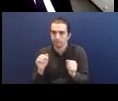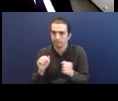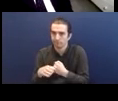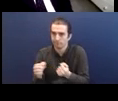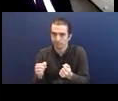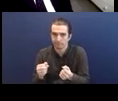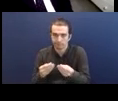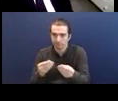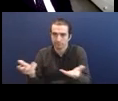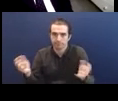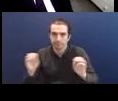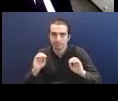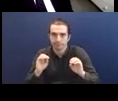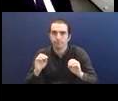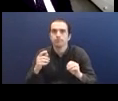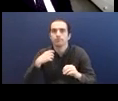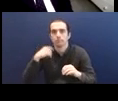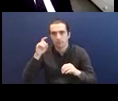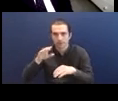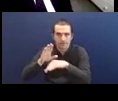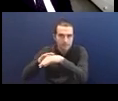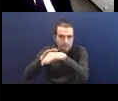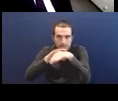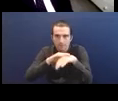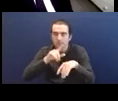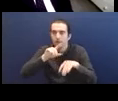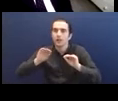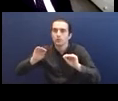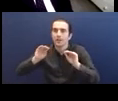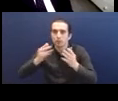on each child's skills, learning needs, and any medical needs.